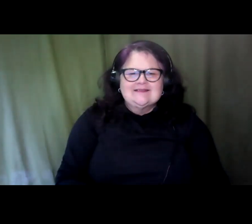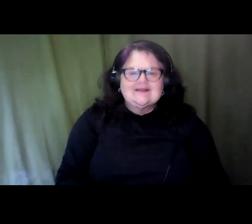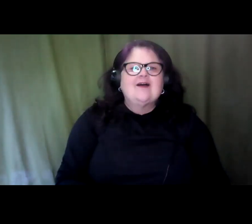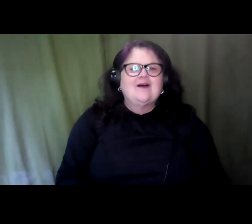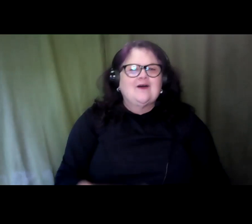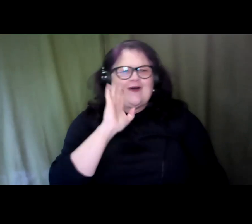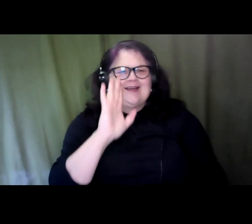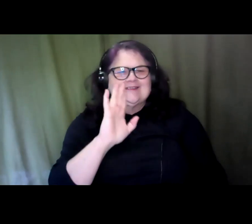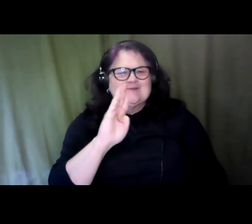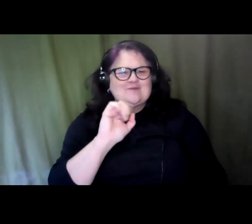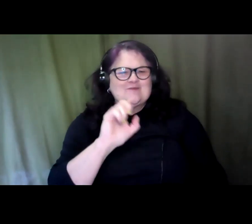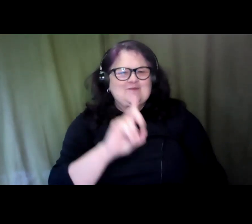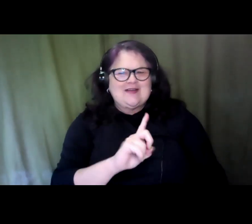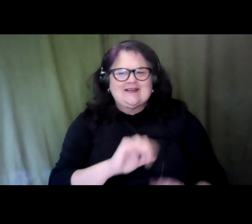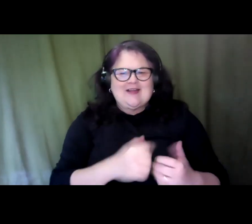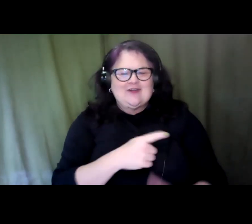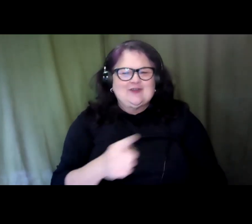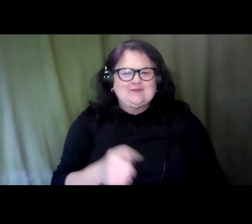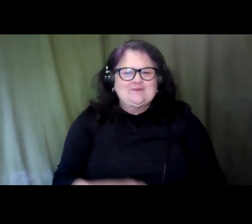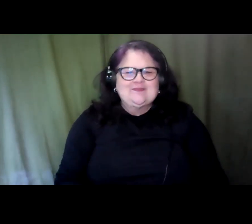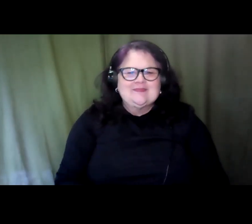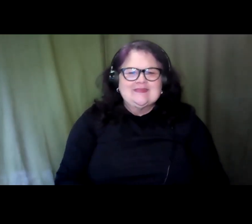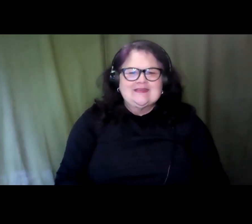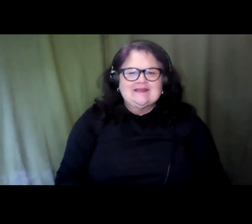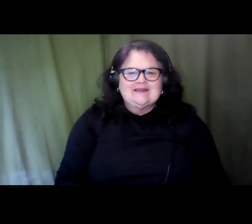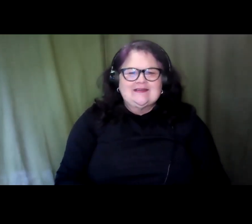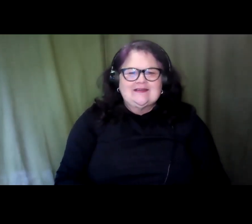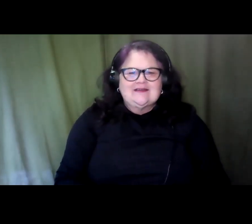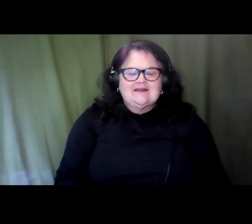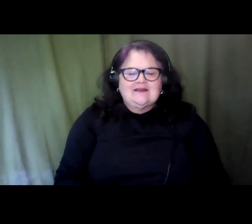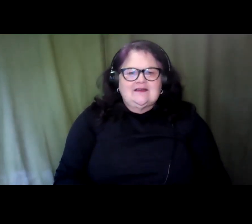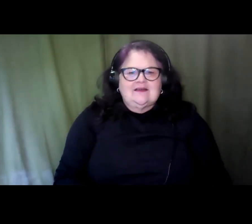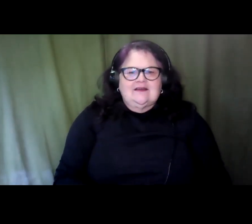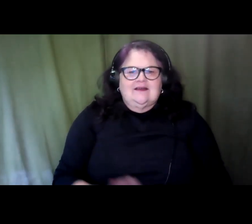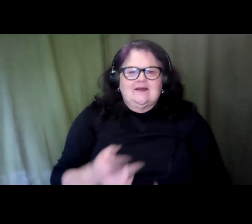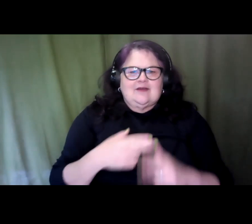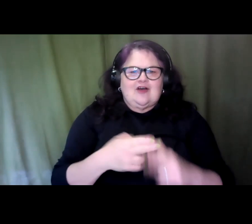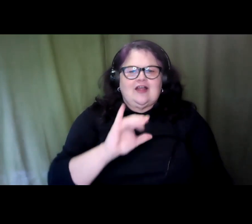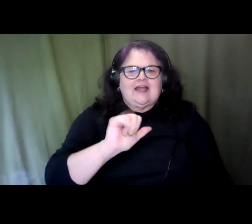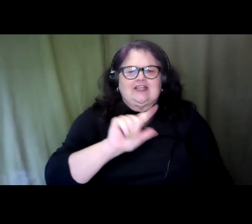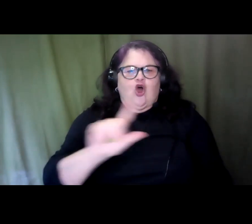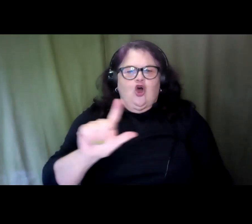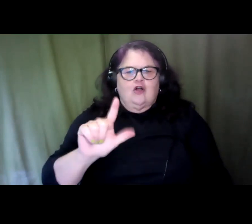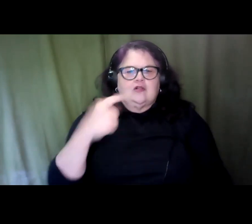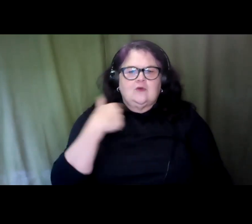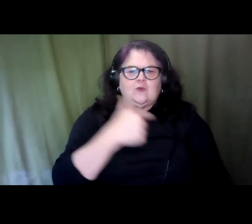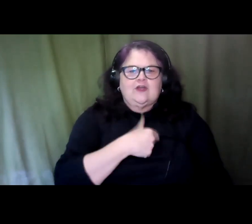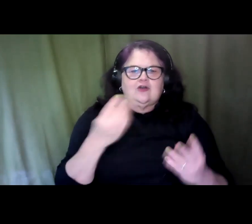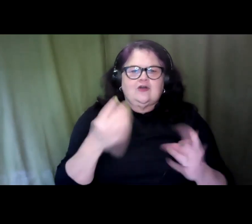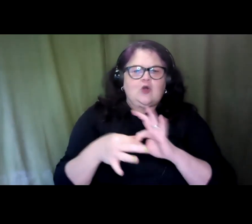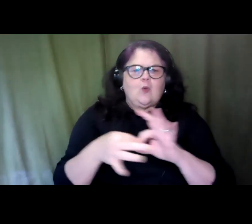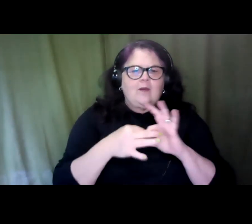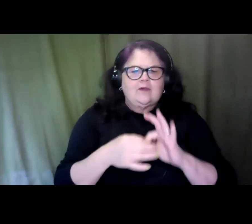hi. How's it going, y'all? We plan on calling y'all. We are a cooperative land trust